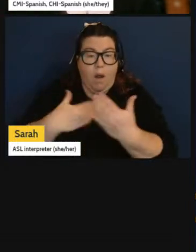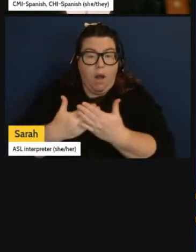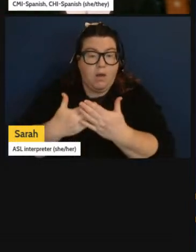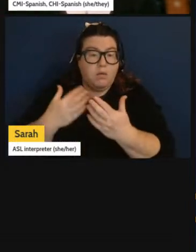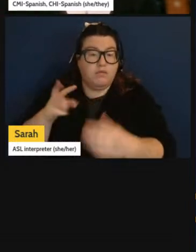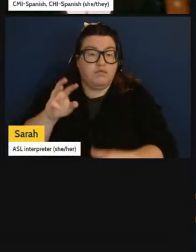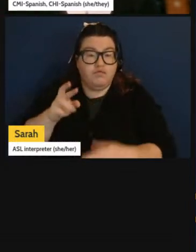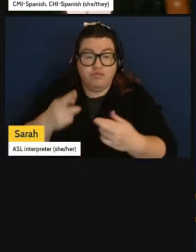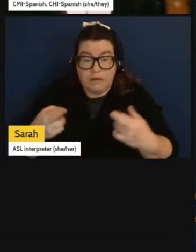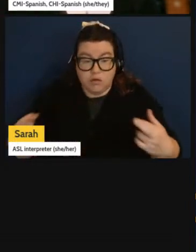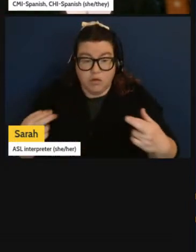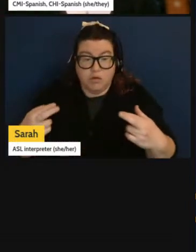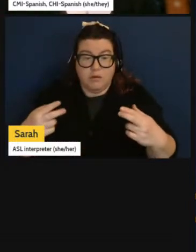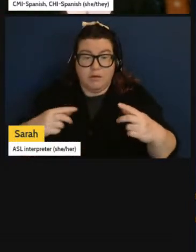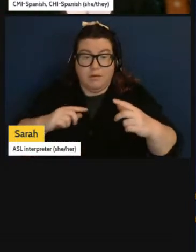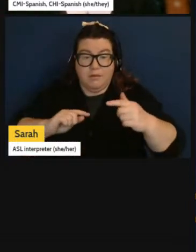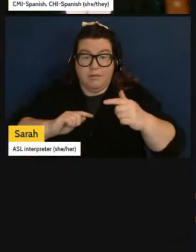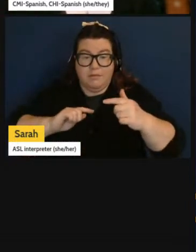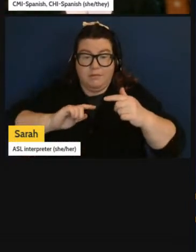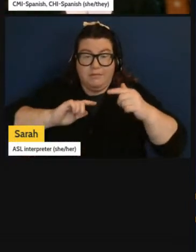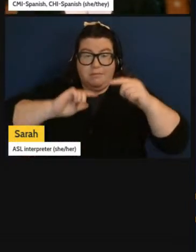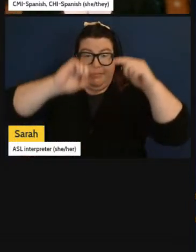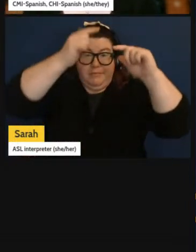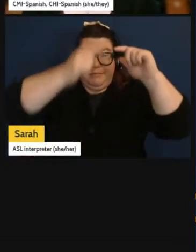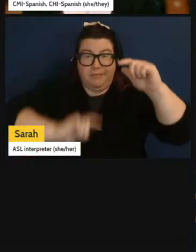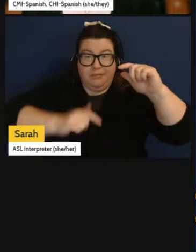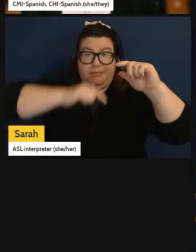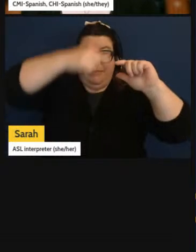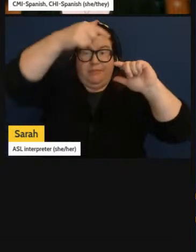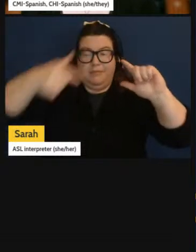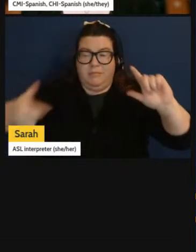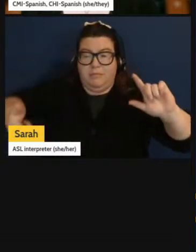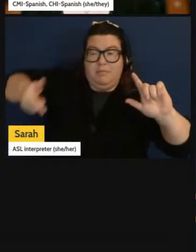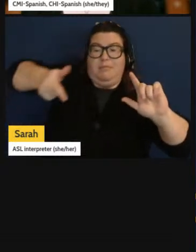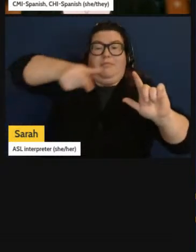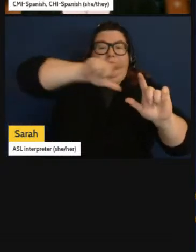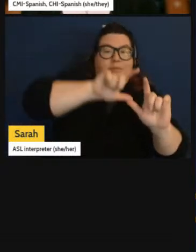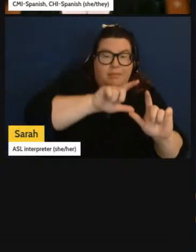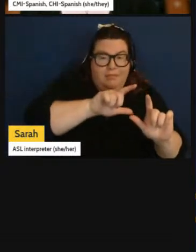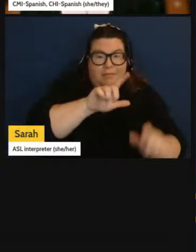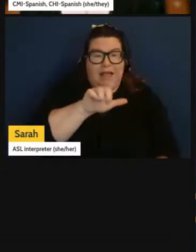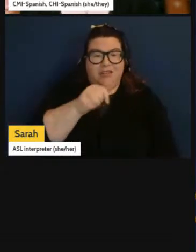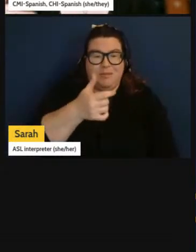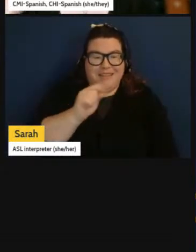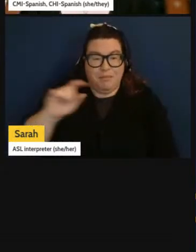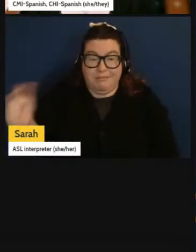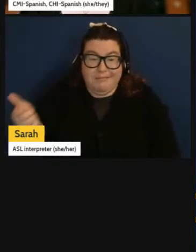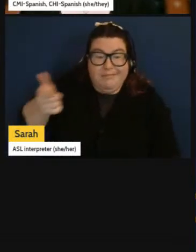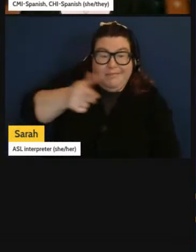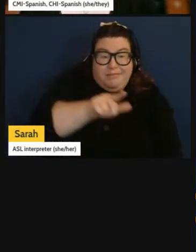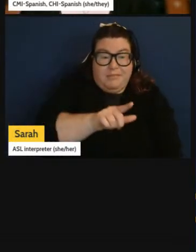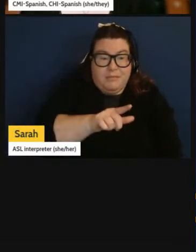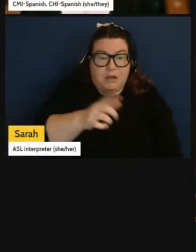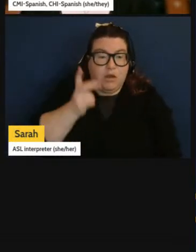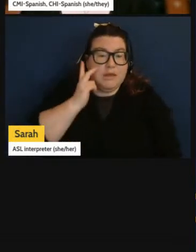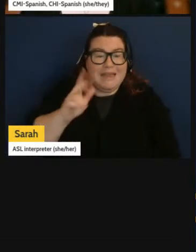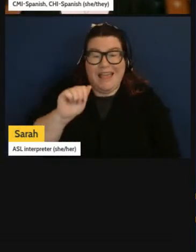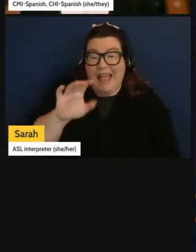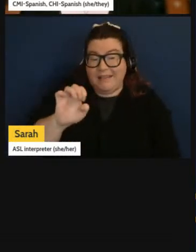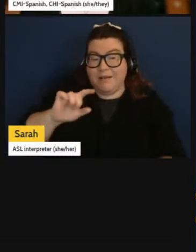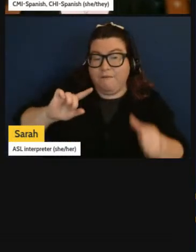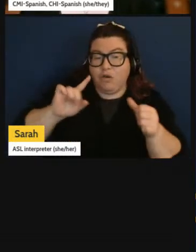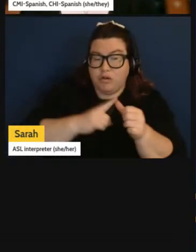listed in reverse LGBTQIA order. So you actually see asexual